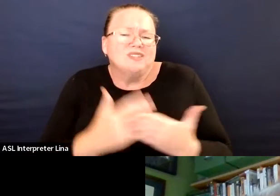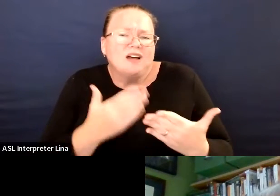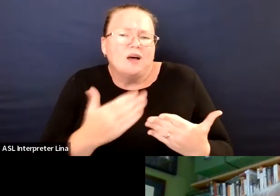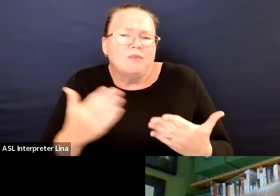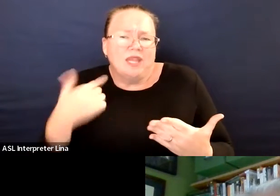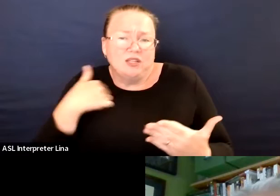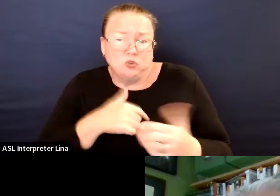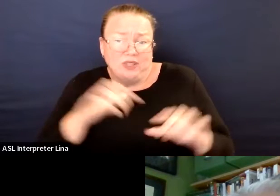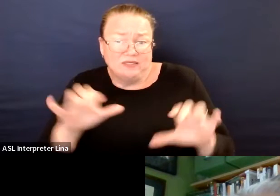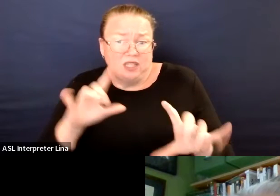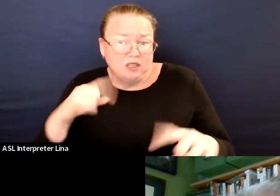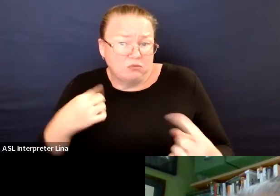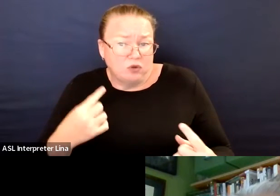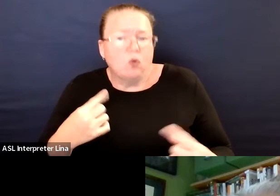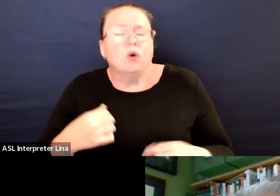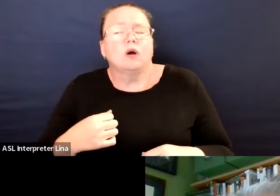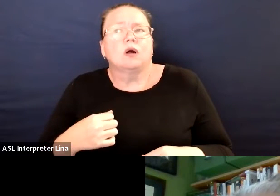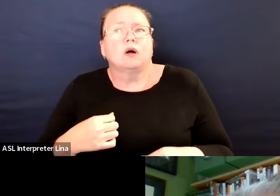done,